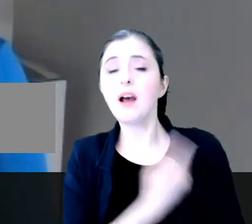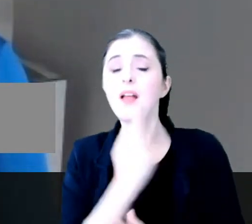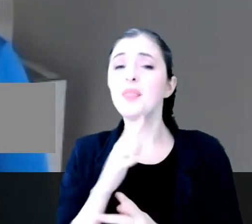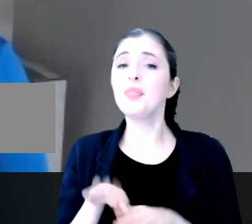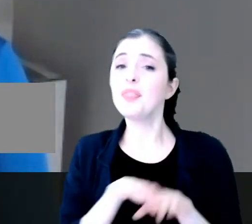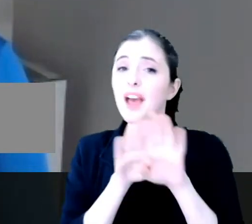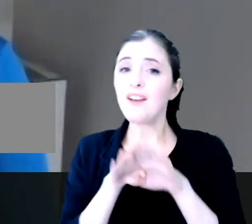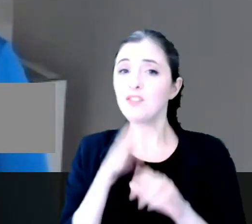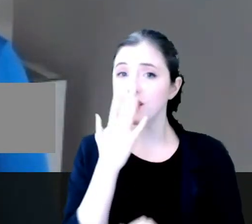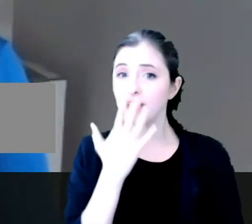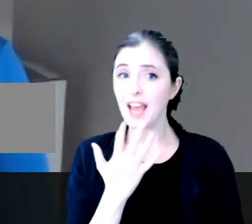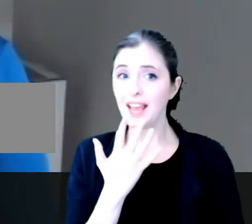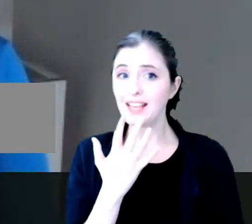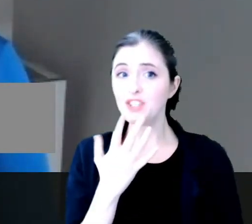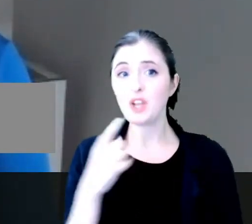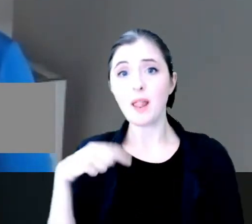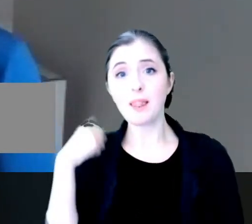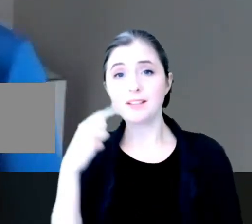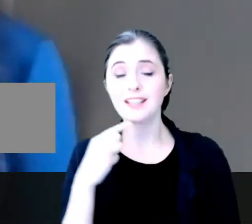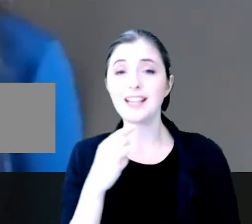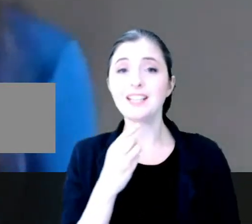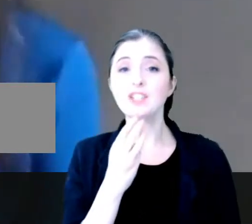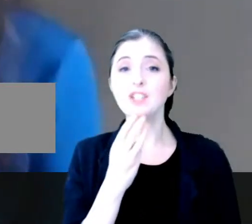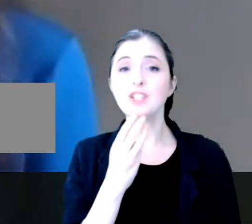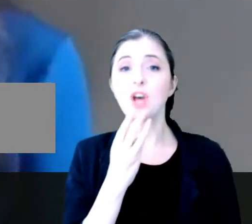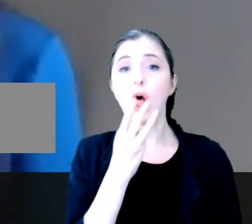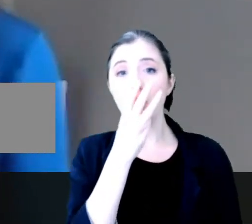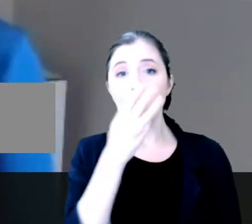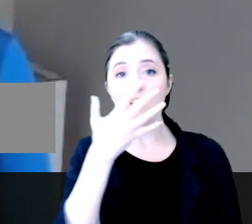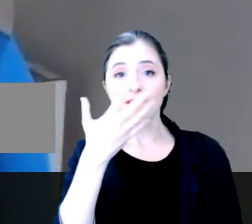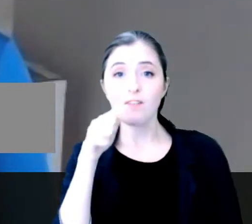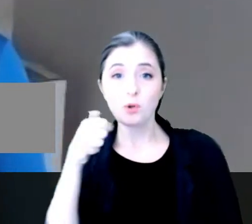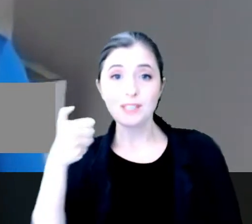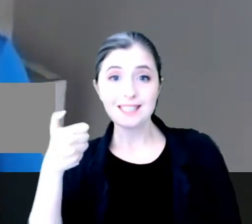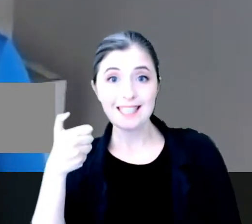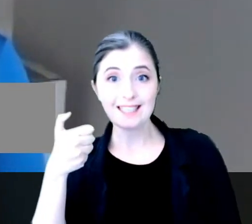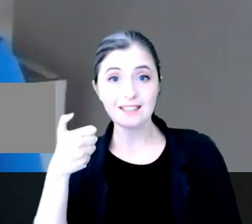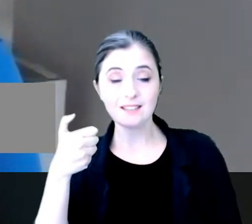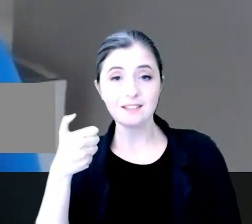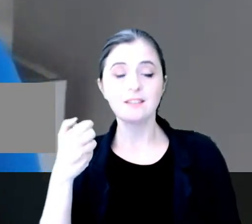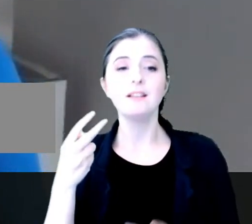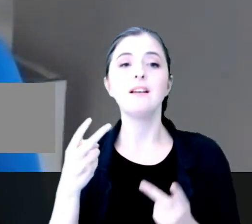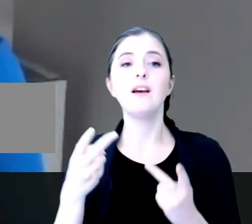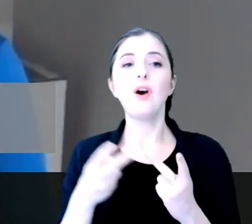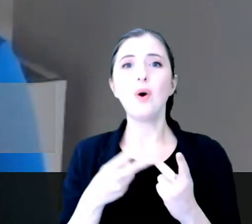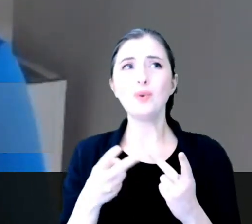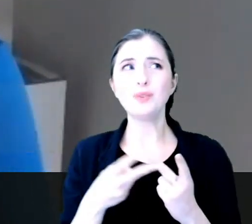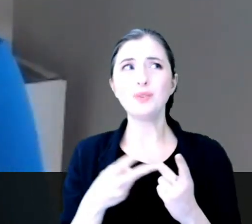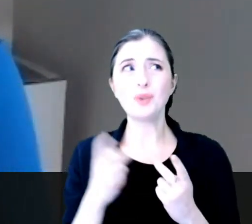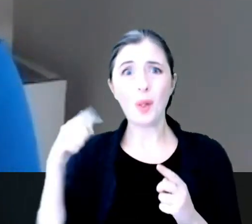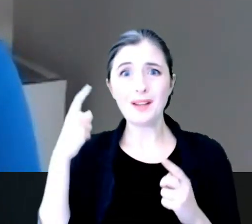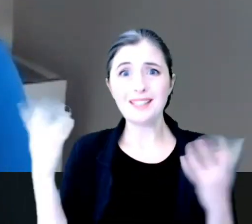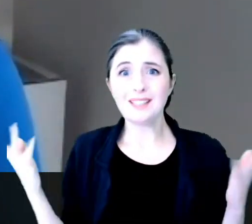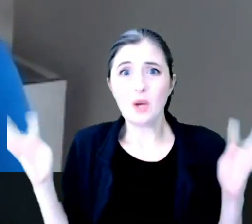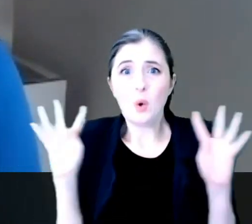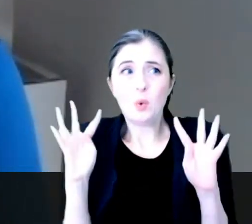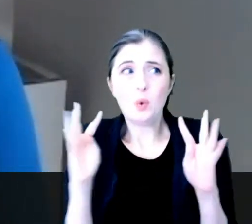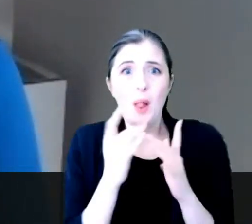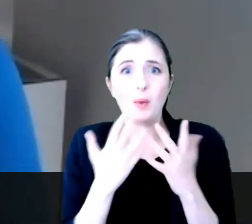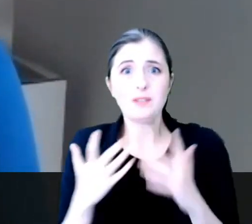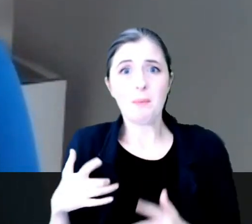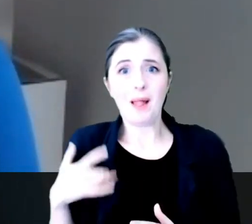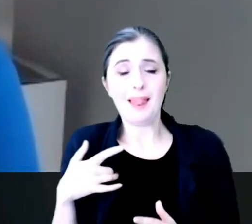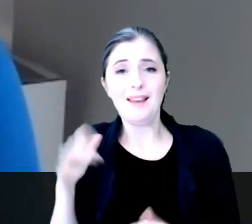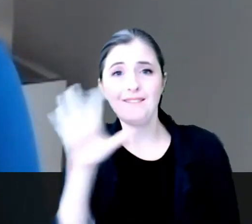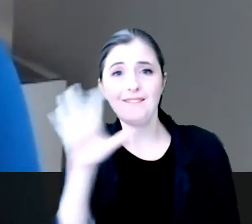being 35.6 years of age, plus London being a highly densely populated area, it seems unlikely